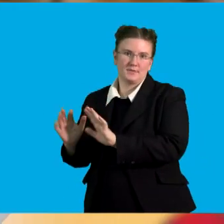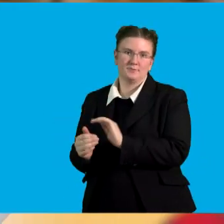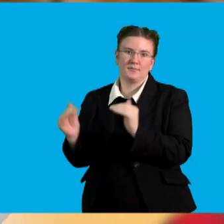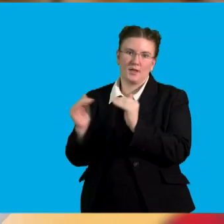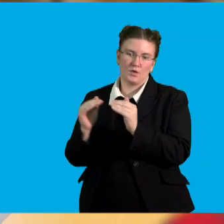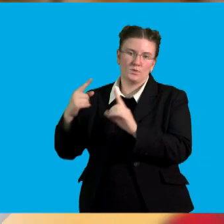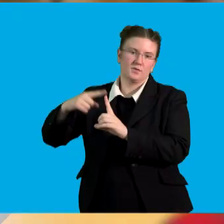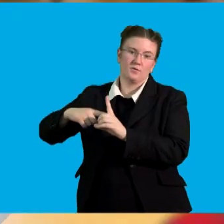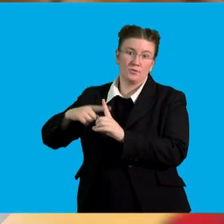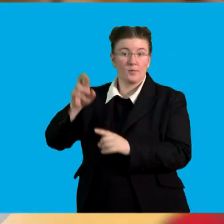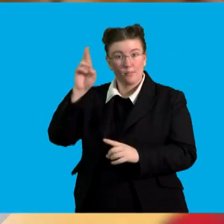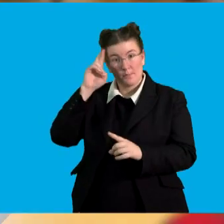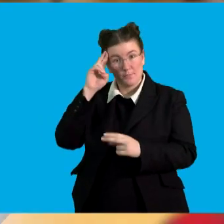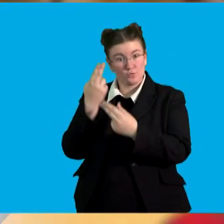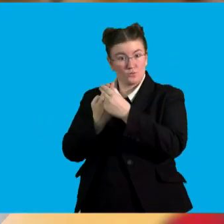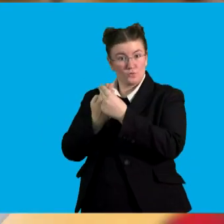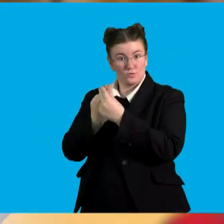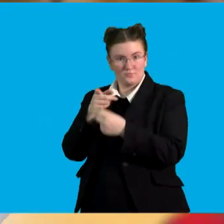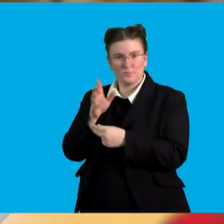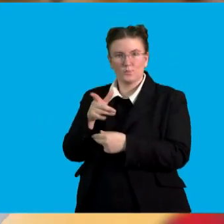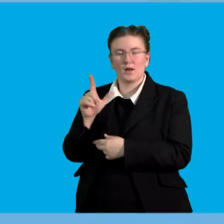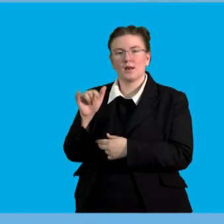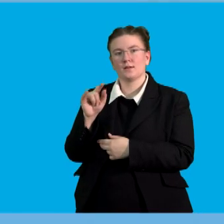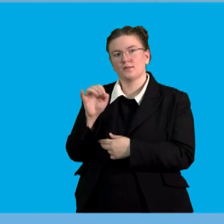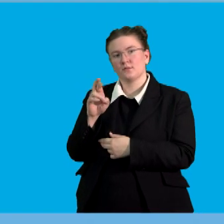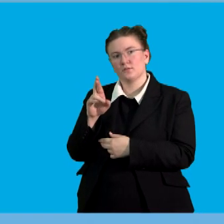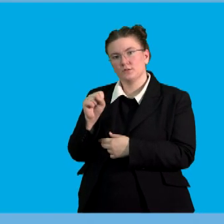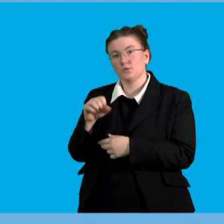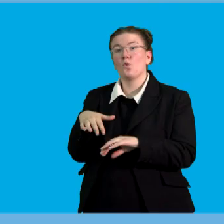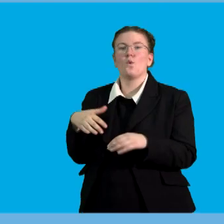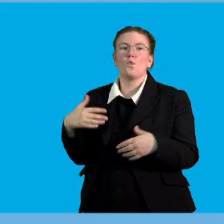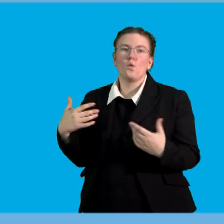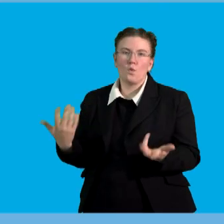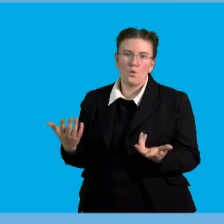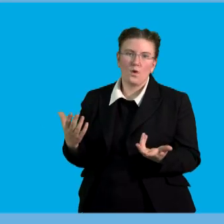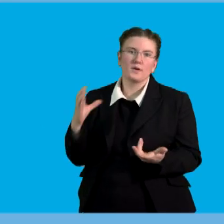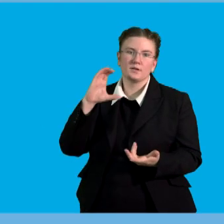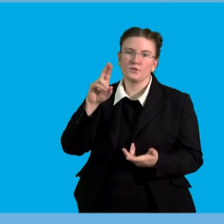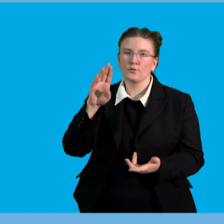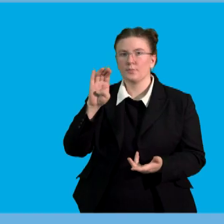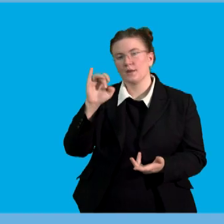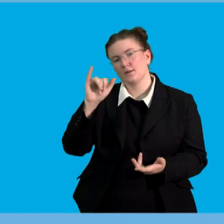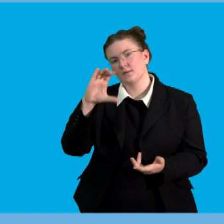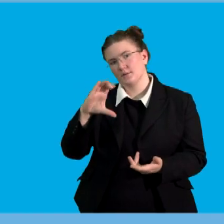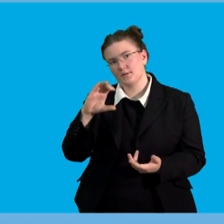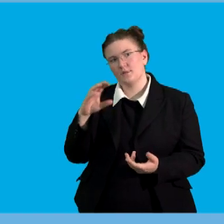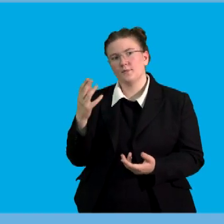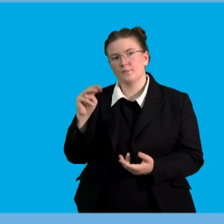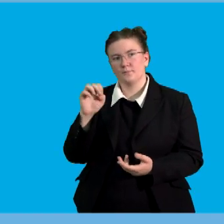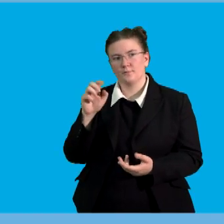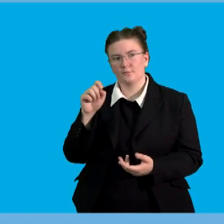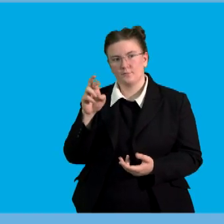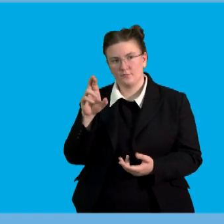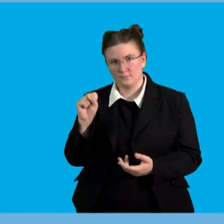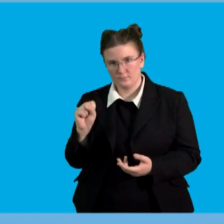volume. And remember again, the units of this volume will be in liters or in cubic meters. So that means when we are